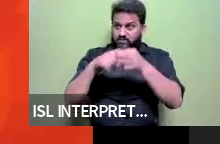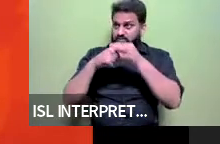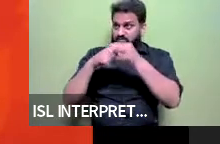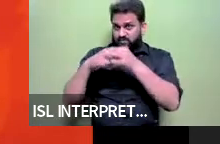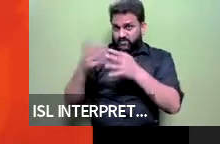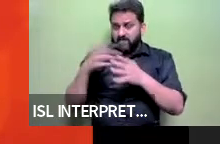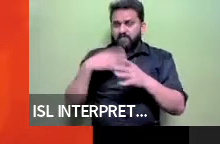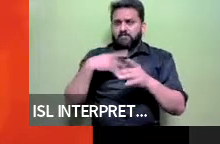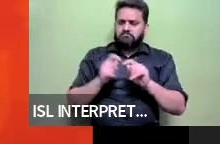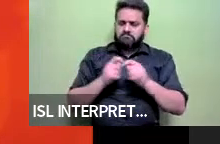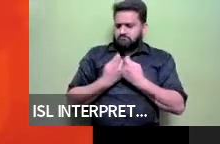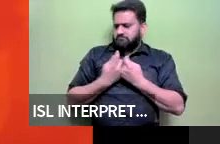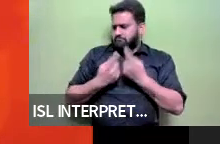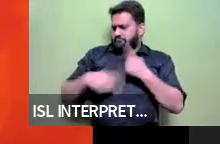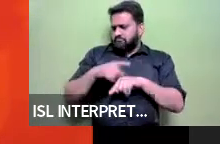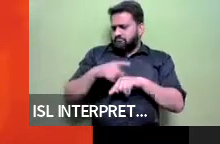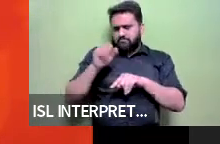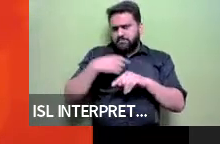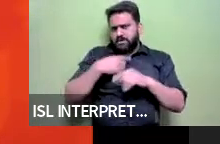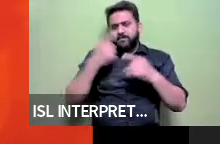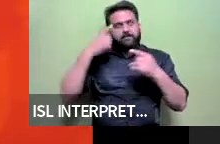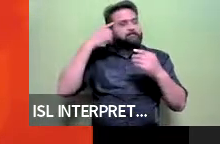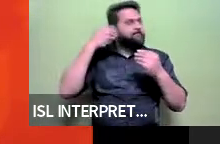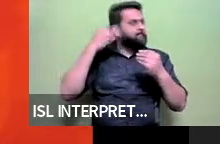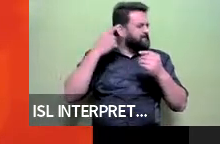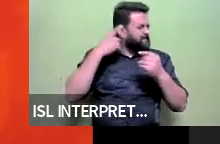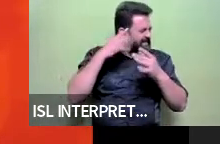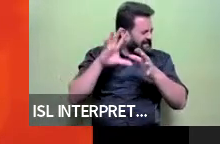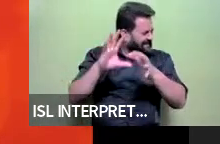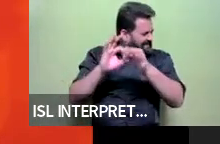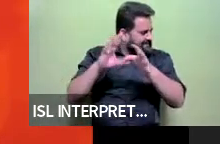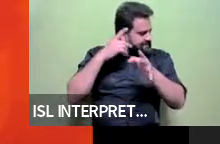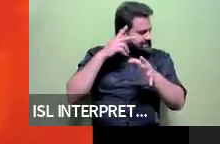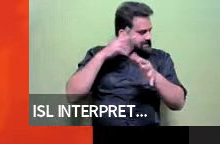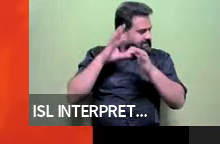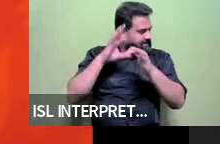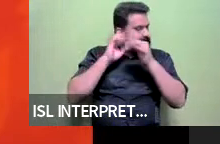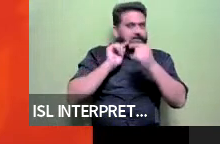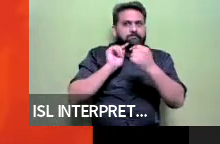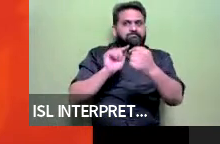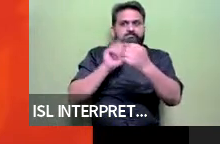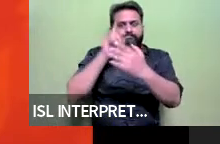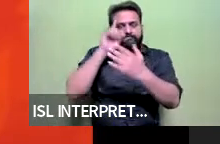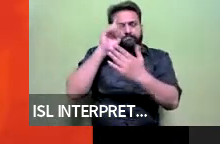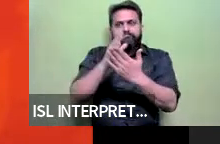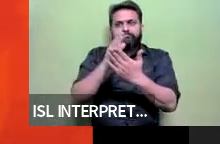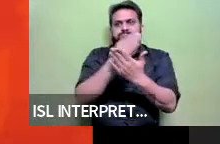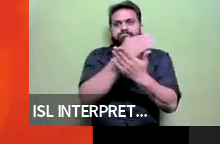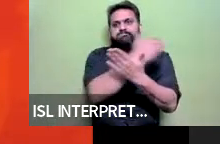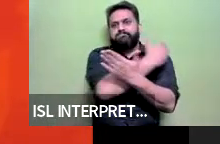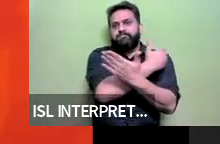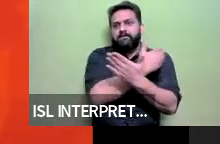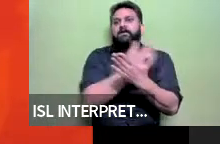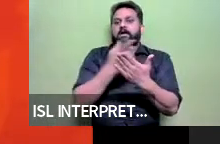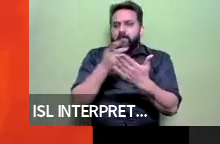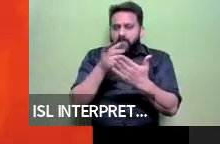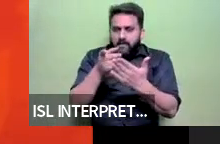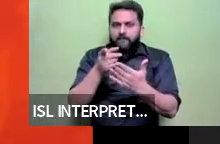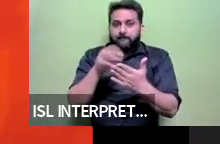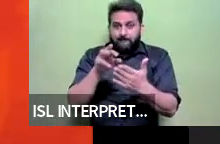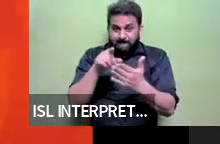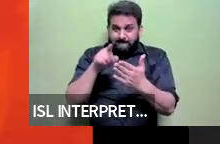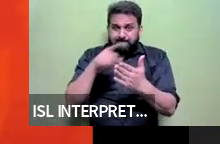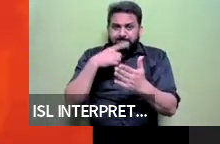team definitely start losing the track of their argument. For the solution is that you